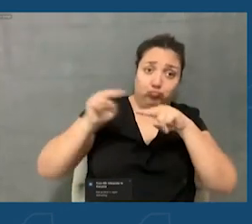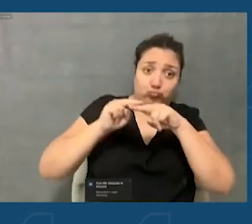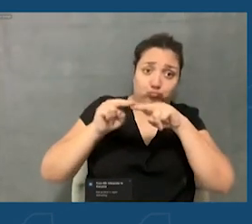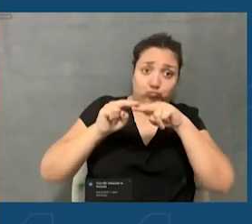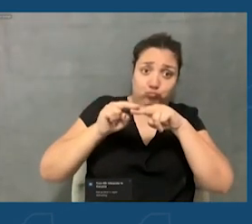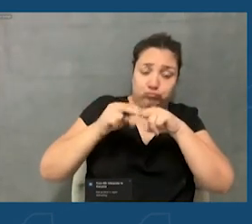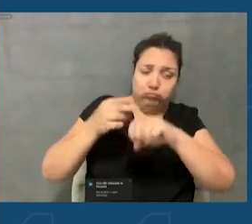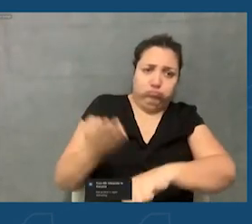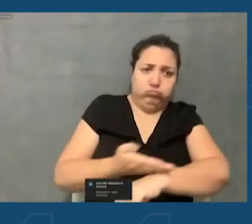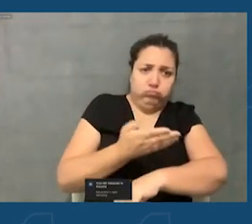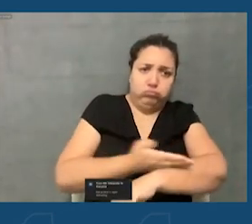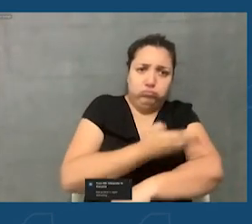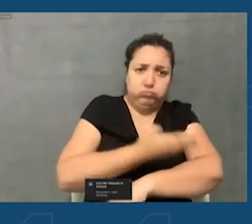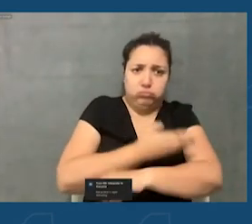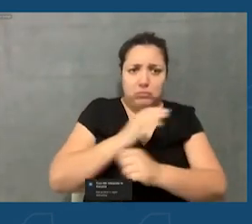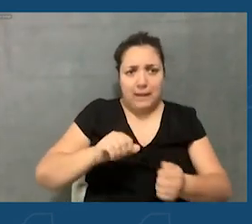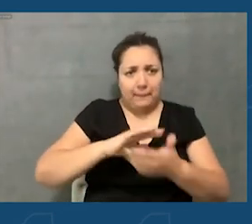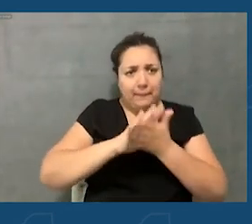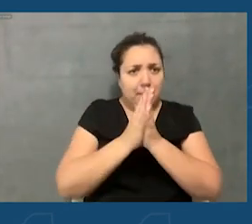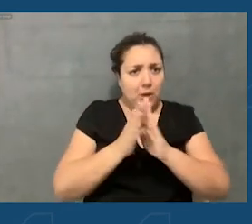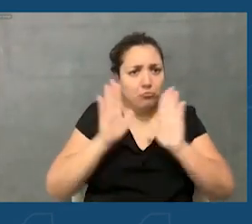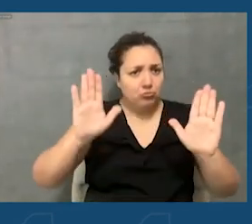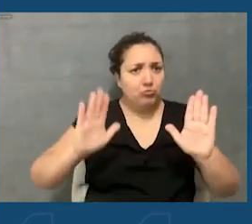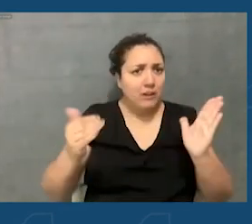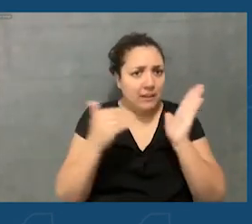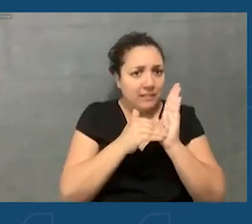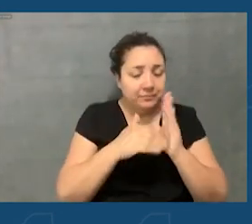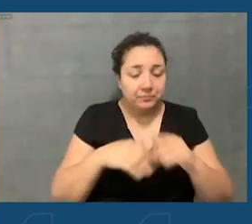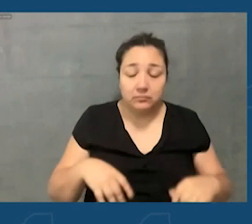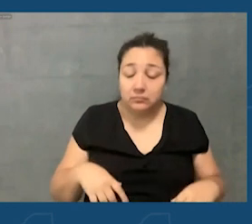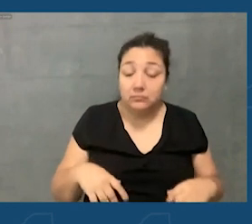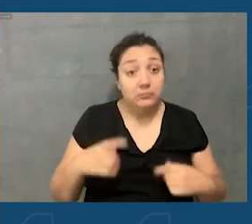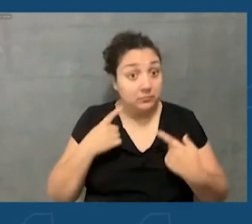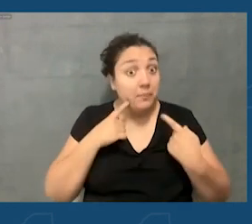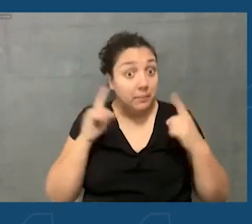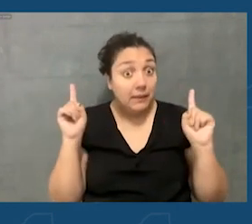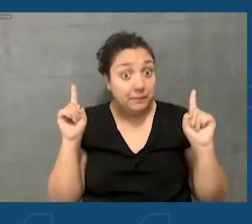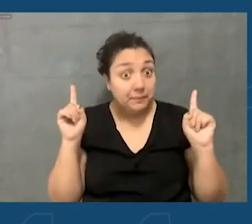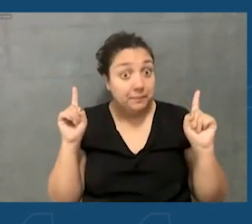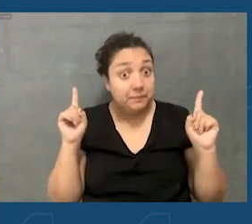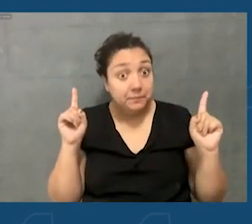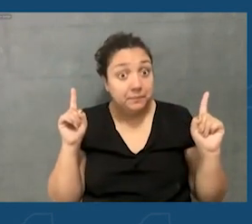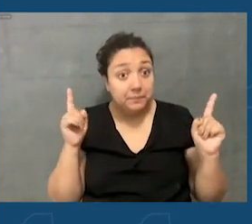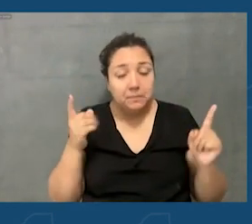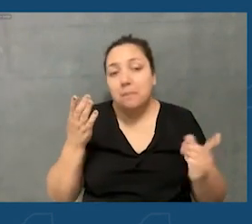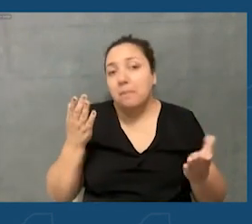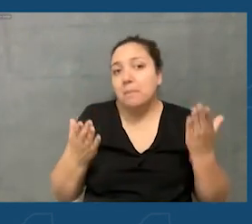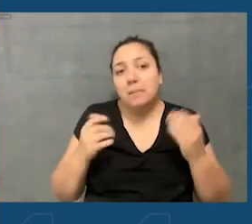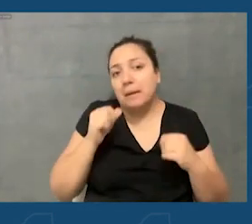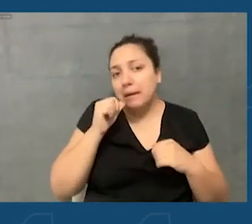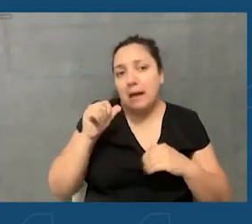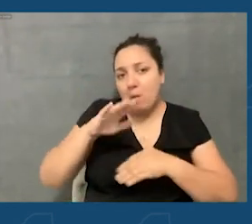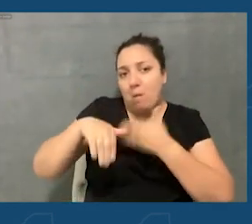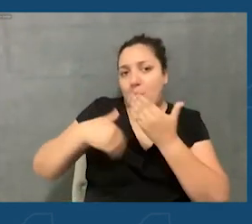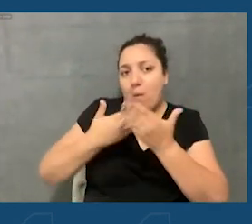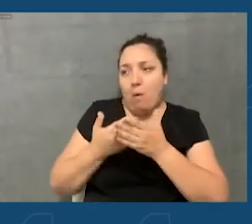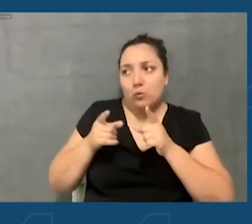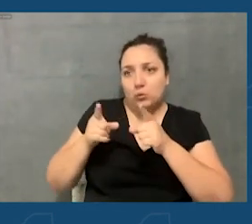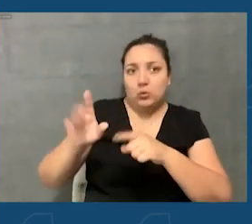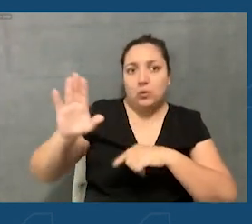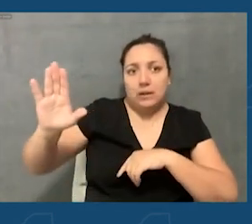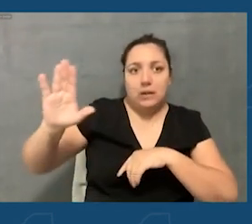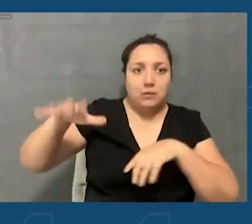it great. And it was accomplished, not all in Dick Ravich's tenure as chair, but it was